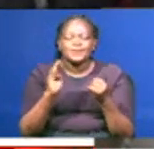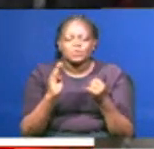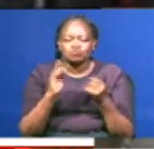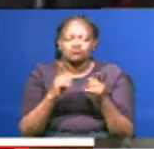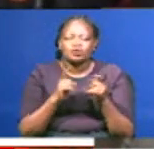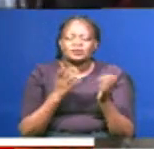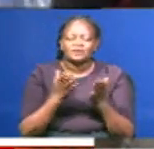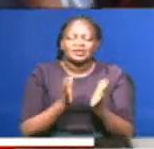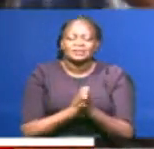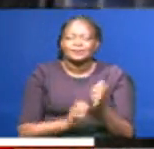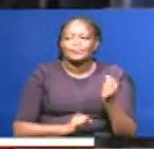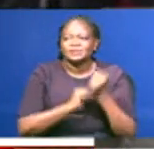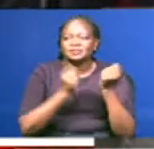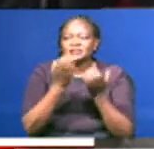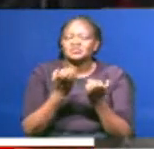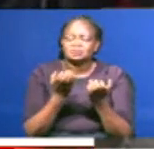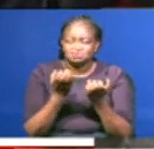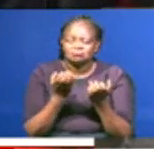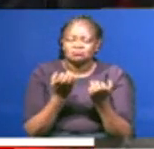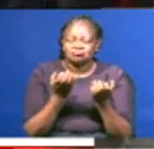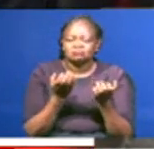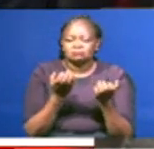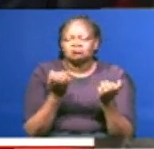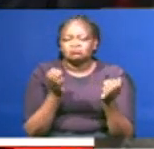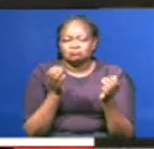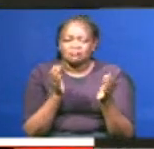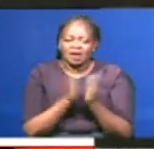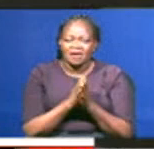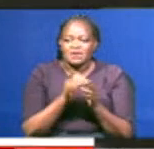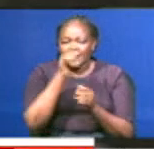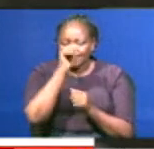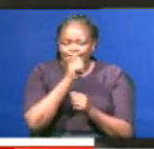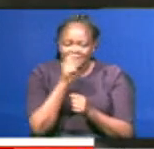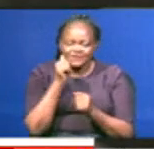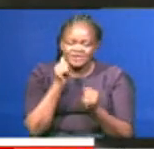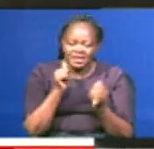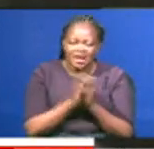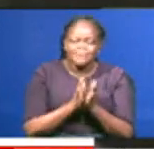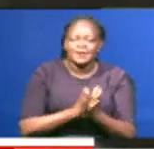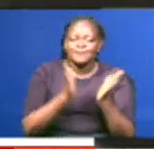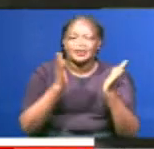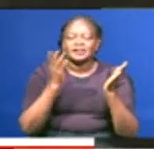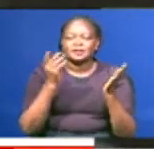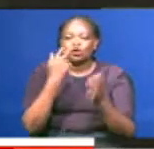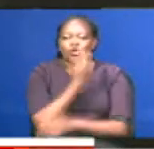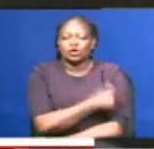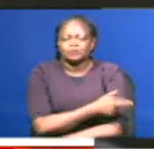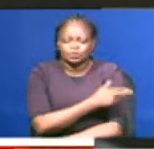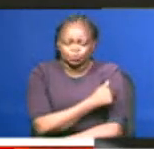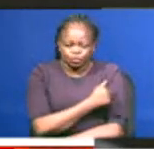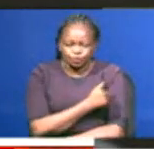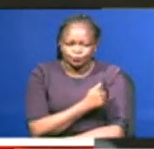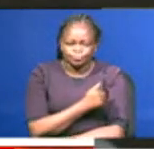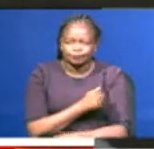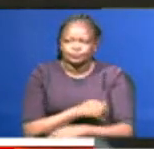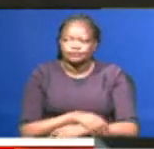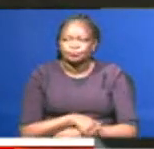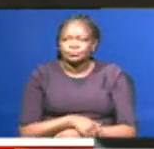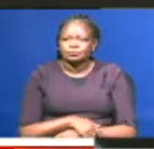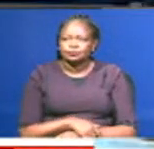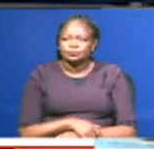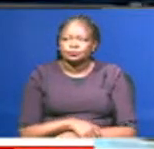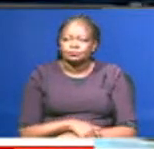these activities in faith-based facilities and private facilities. Reporting for Prime Edition, I am Teresa